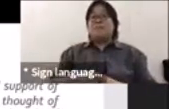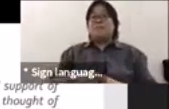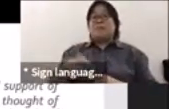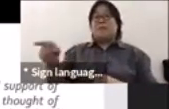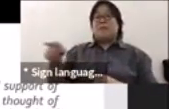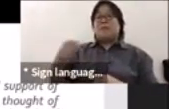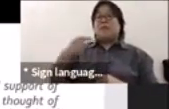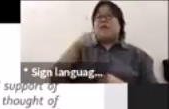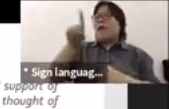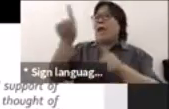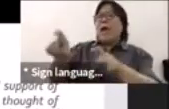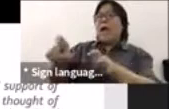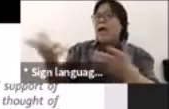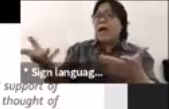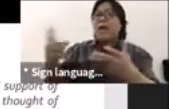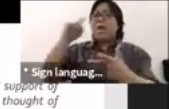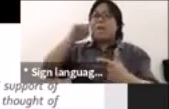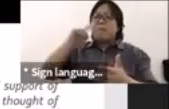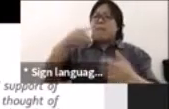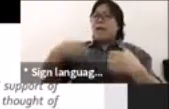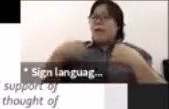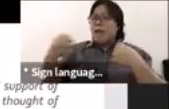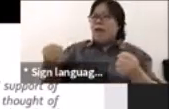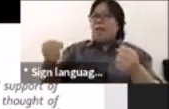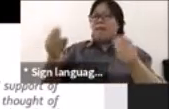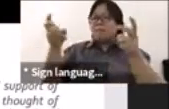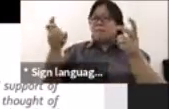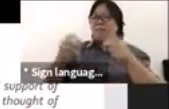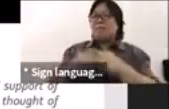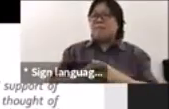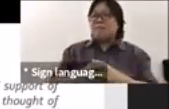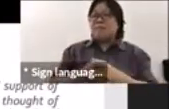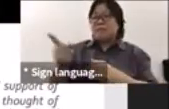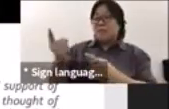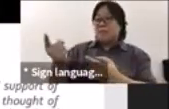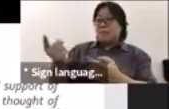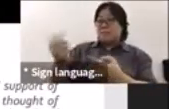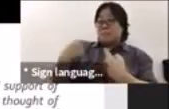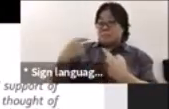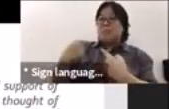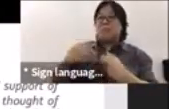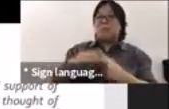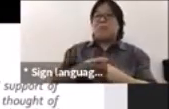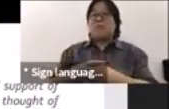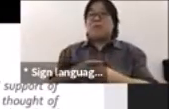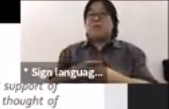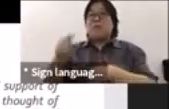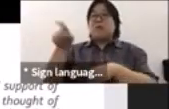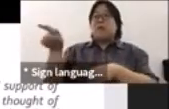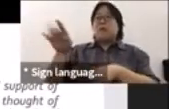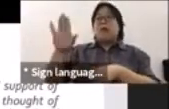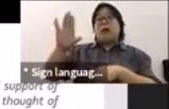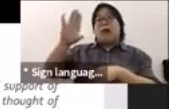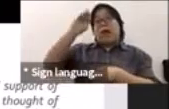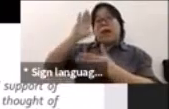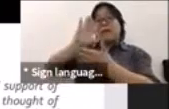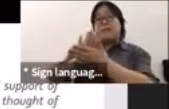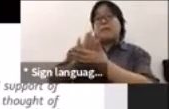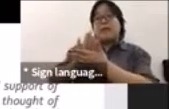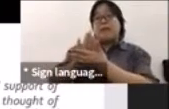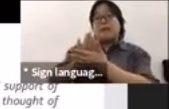was asked about the sexual health issues, she first replied, at the time, her husband left her